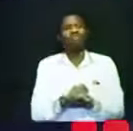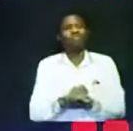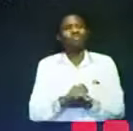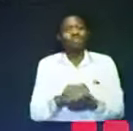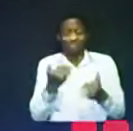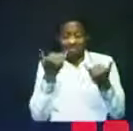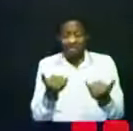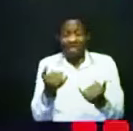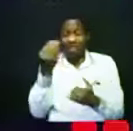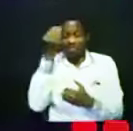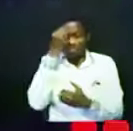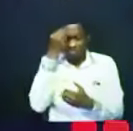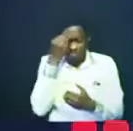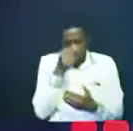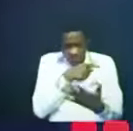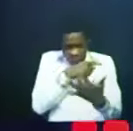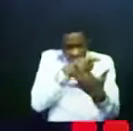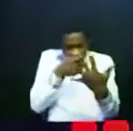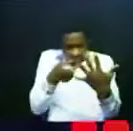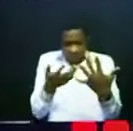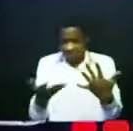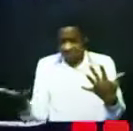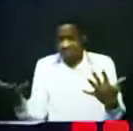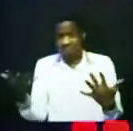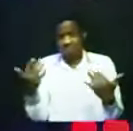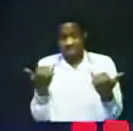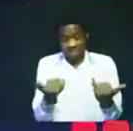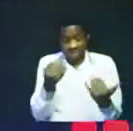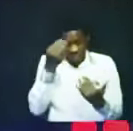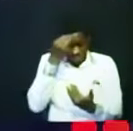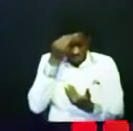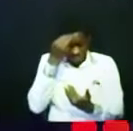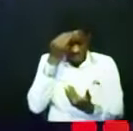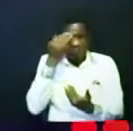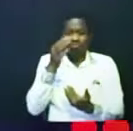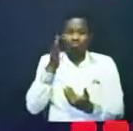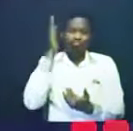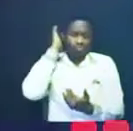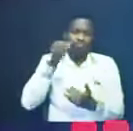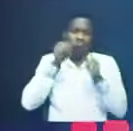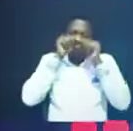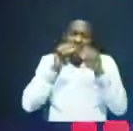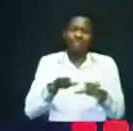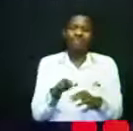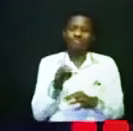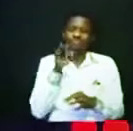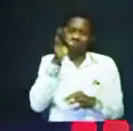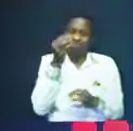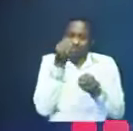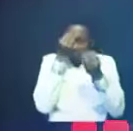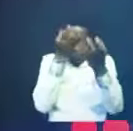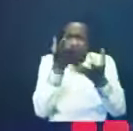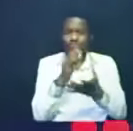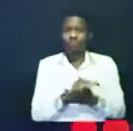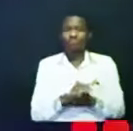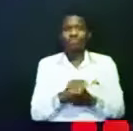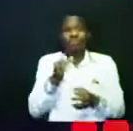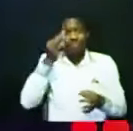Now that you know these things, you will be blessed. And the Bible says,